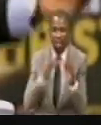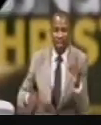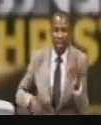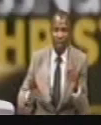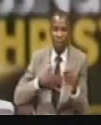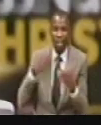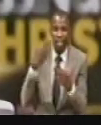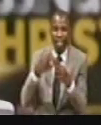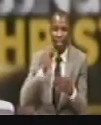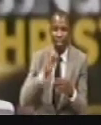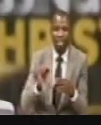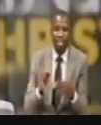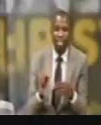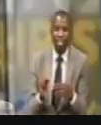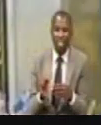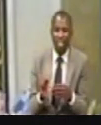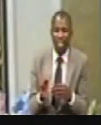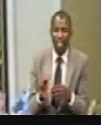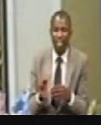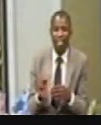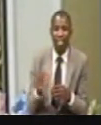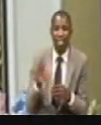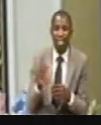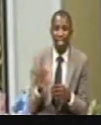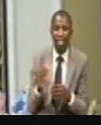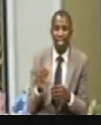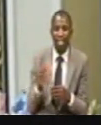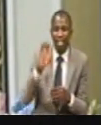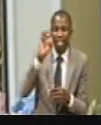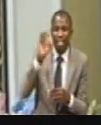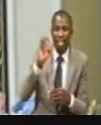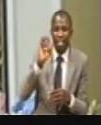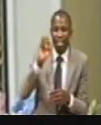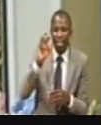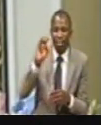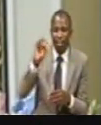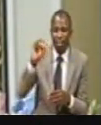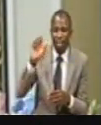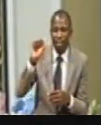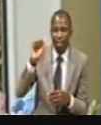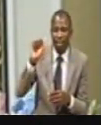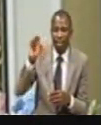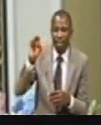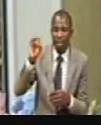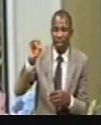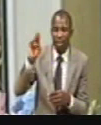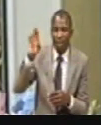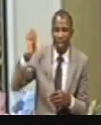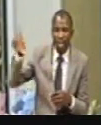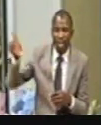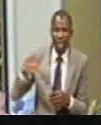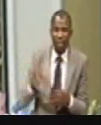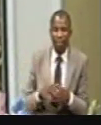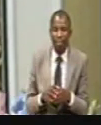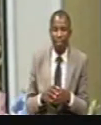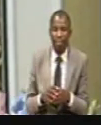now. Praise the Lord. My name is Emmanuel Rudolphia. I'm coming all the way from Akwa Ibom.